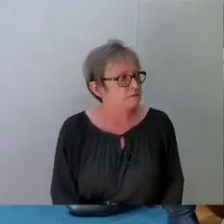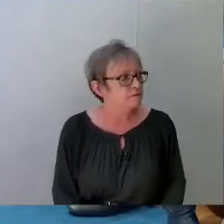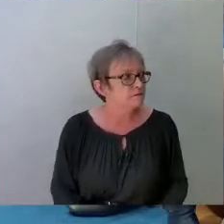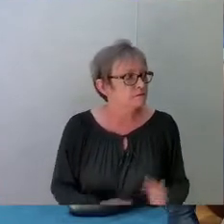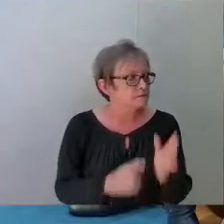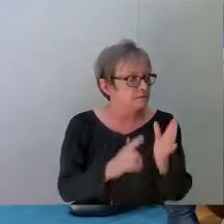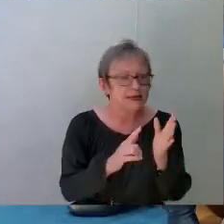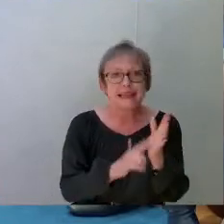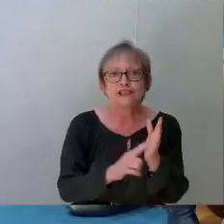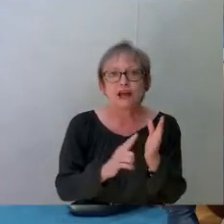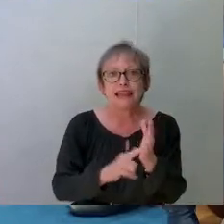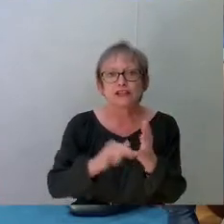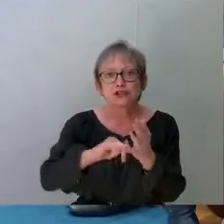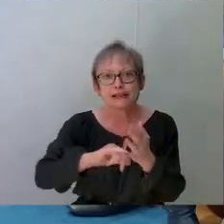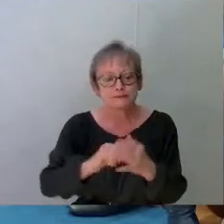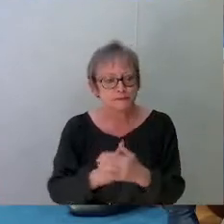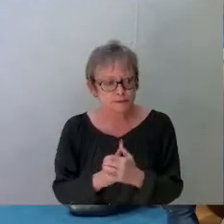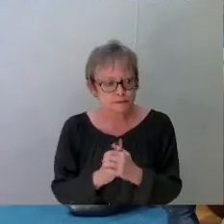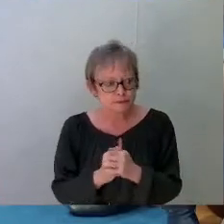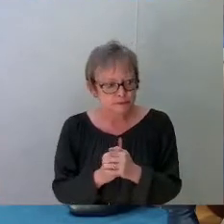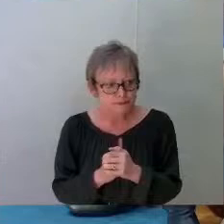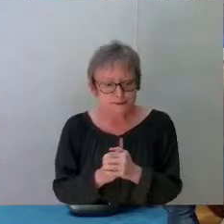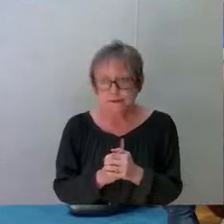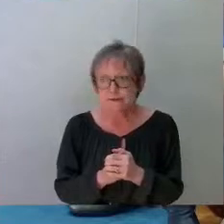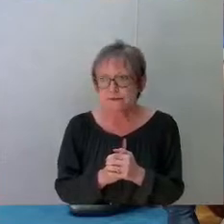Lisha Lin Shan.